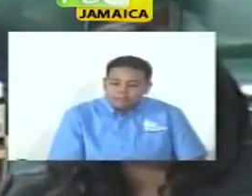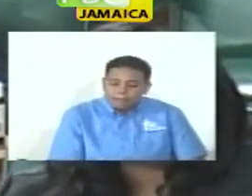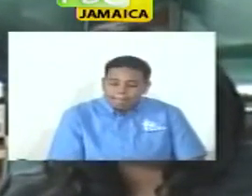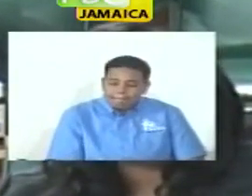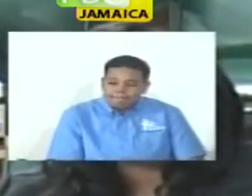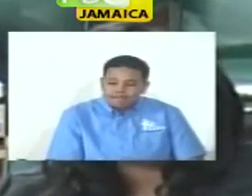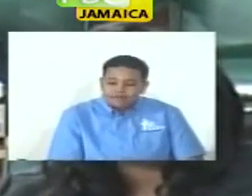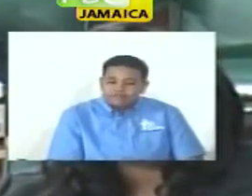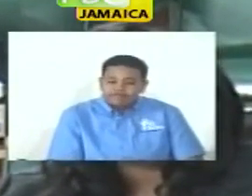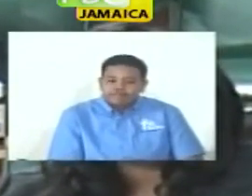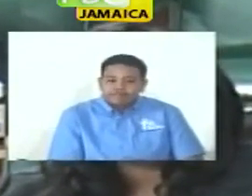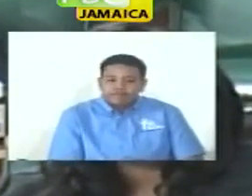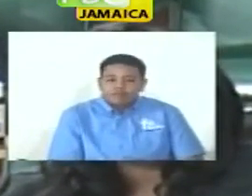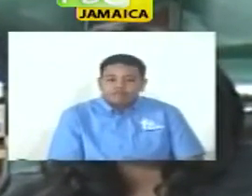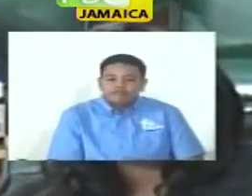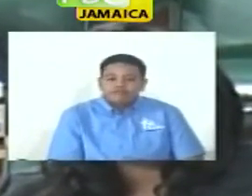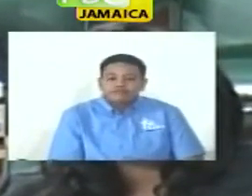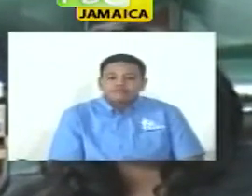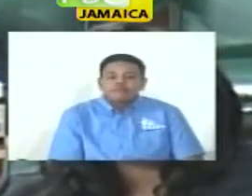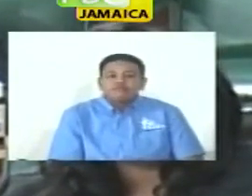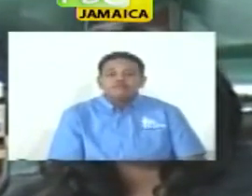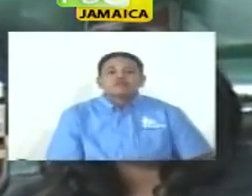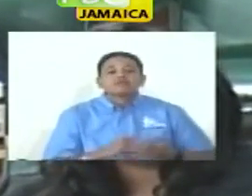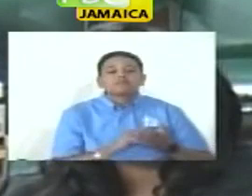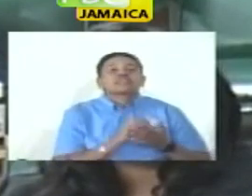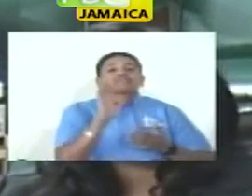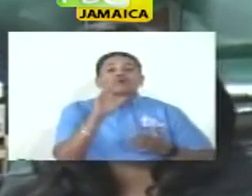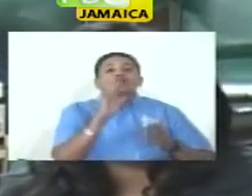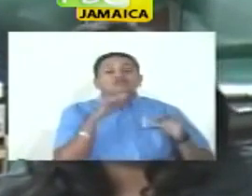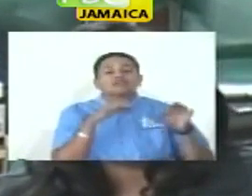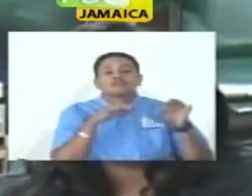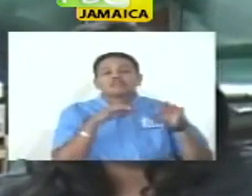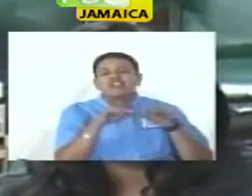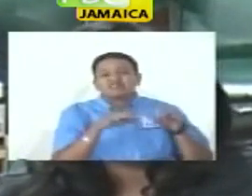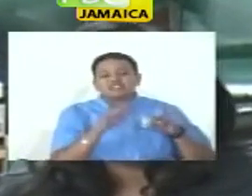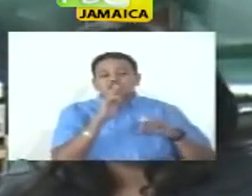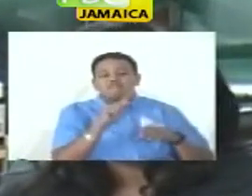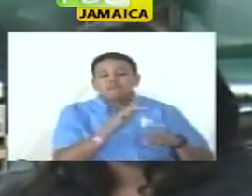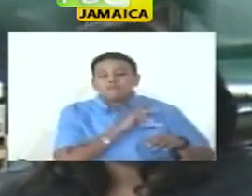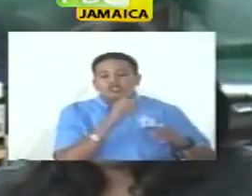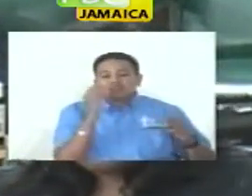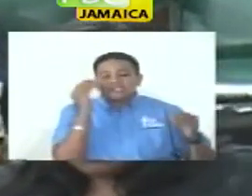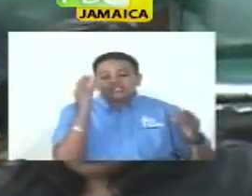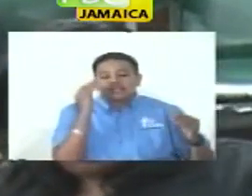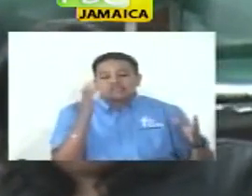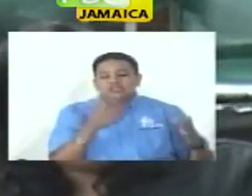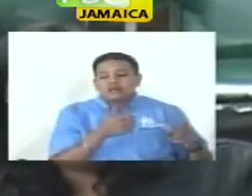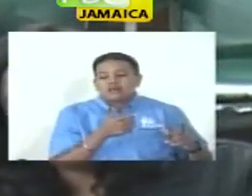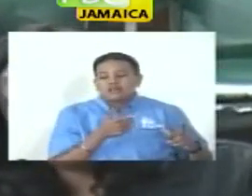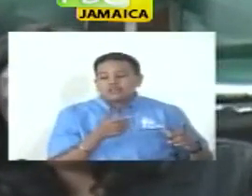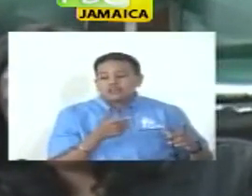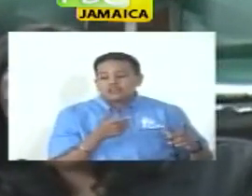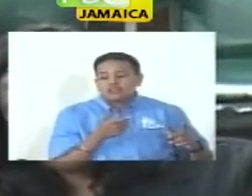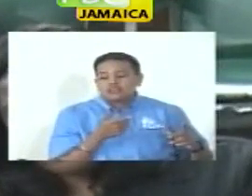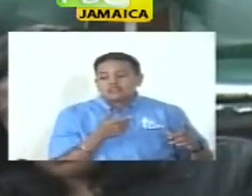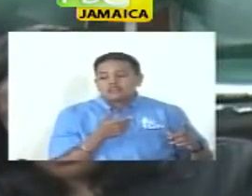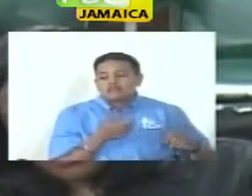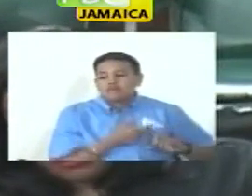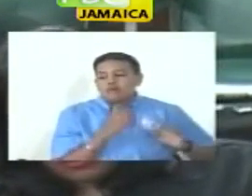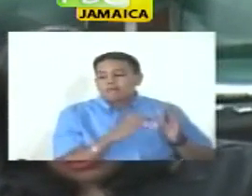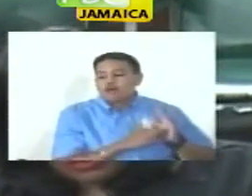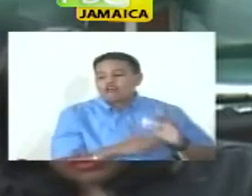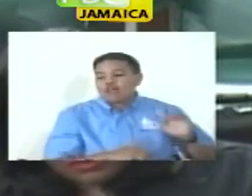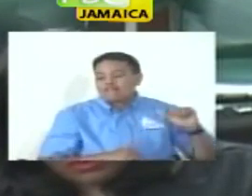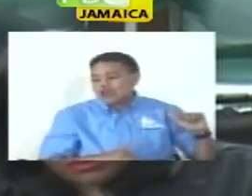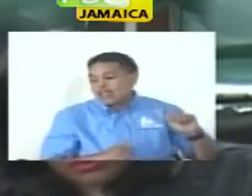page 5, and it is the definition of personal data. Just lifting from paragraph A,